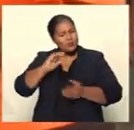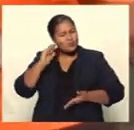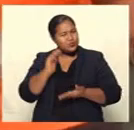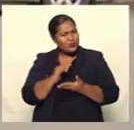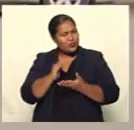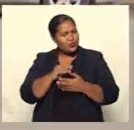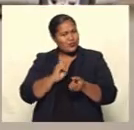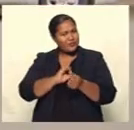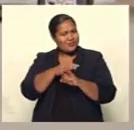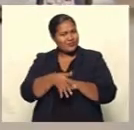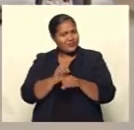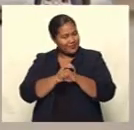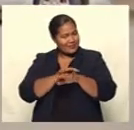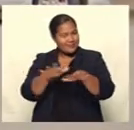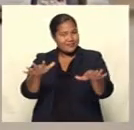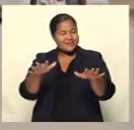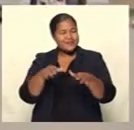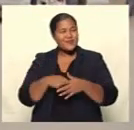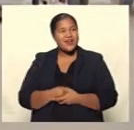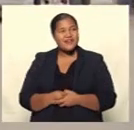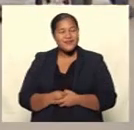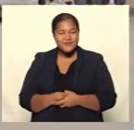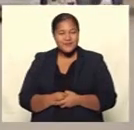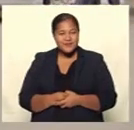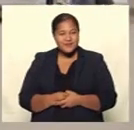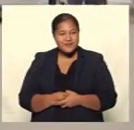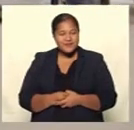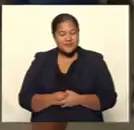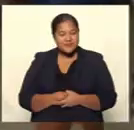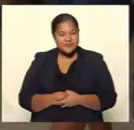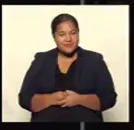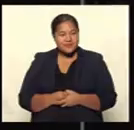and community transmission of COVID-19.